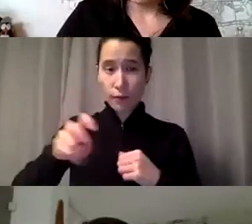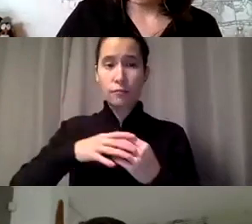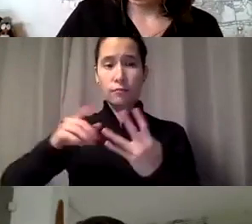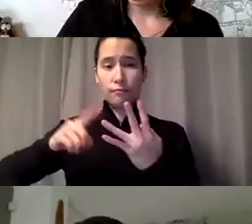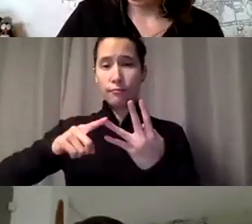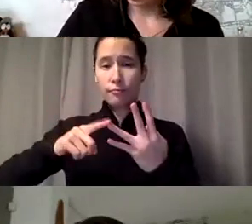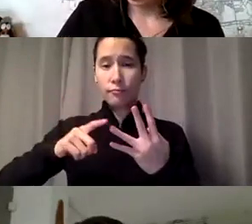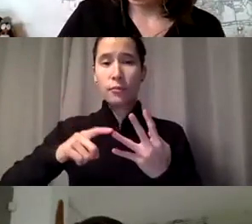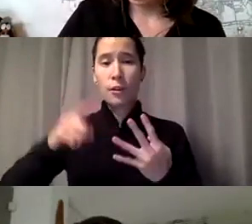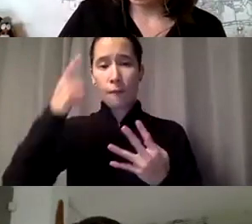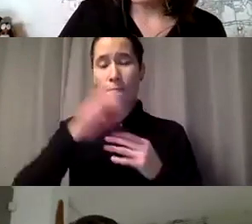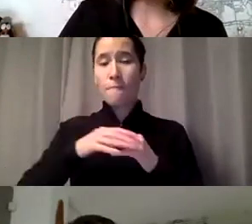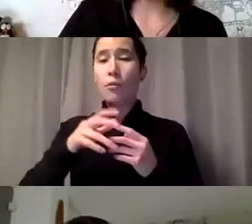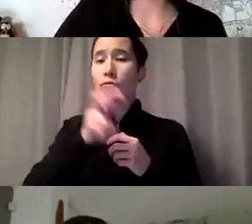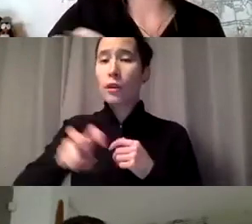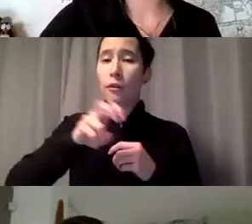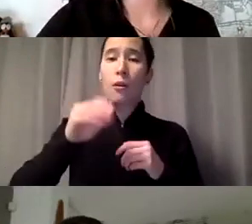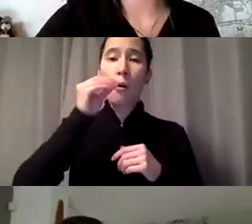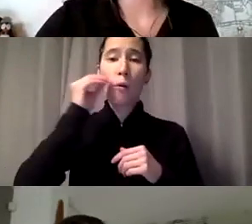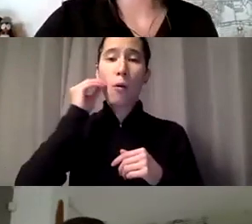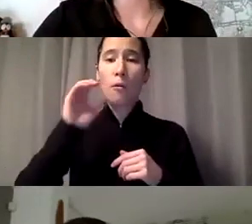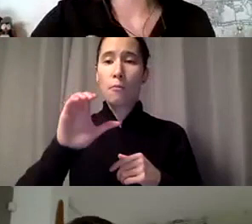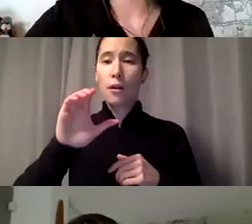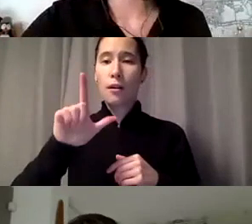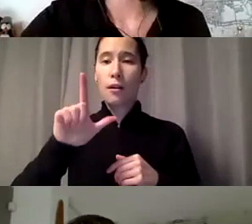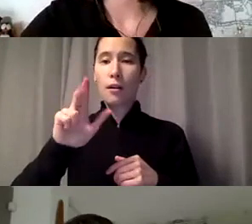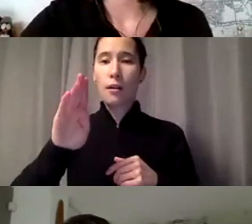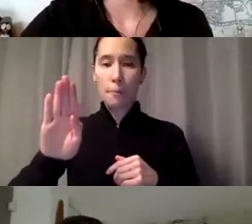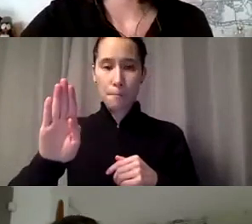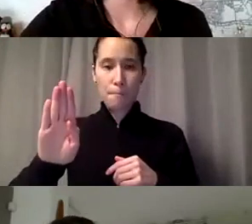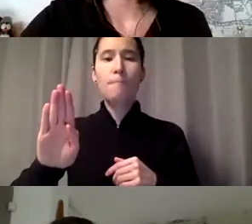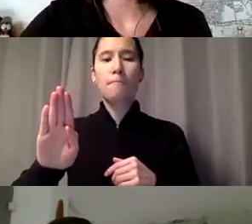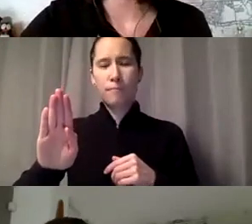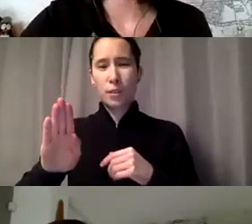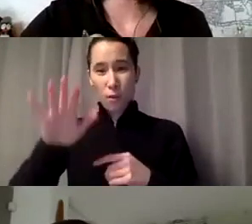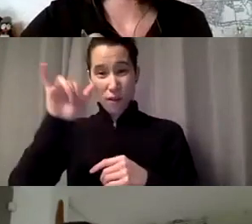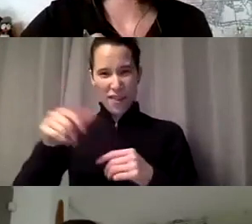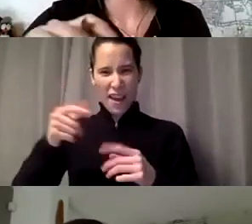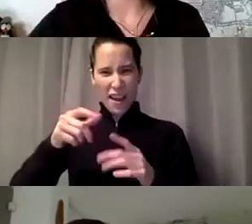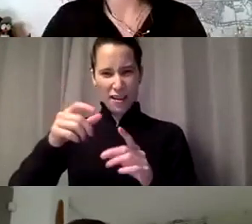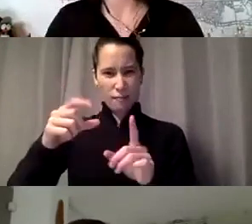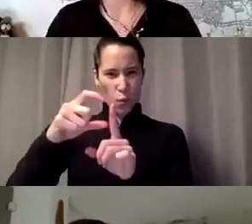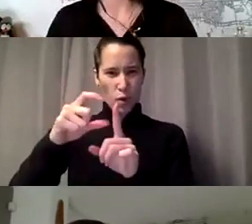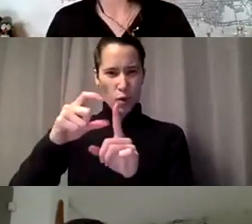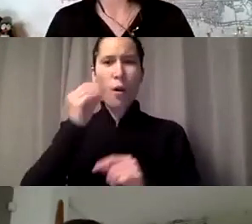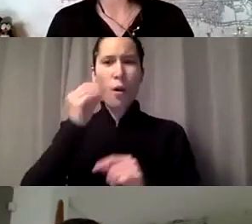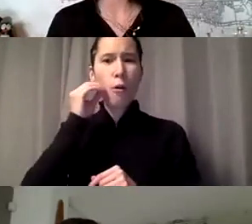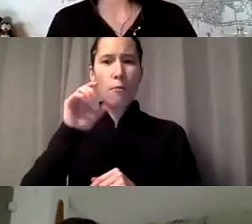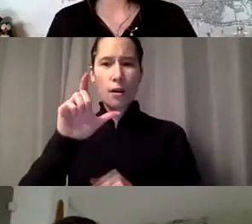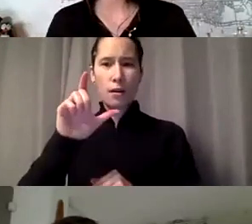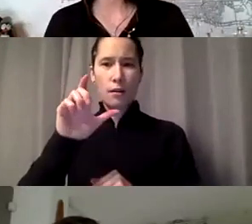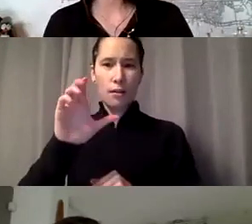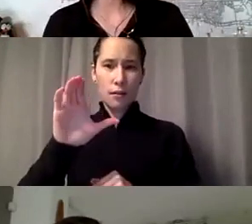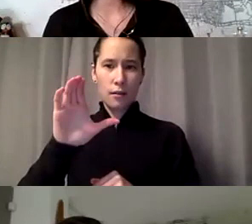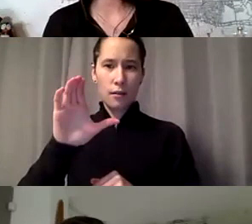other restrictions and definitions before. We are working on this definition right now, but at this